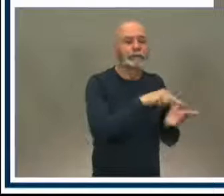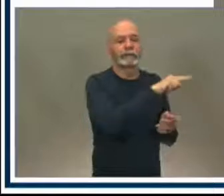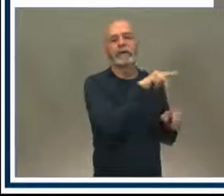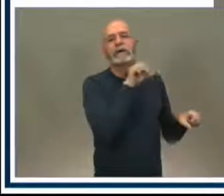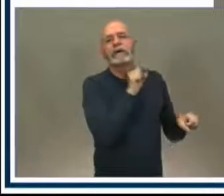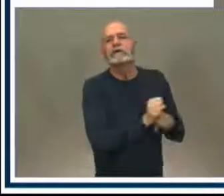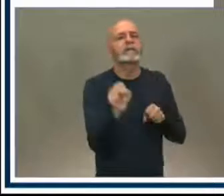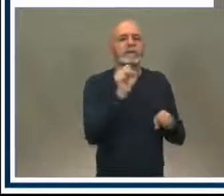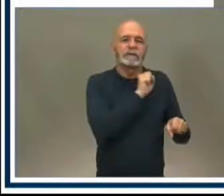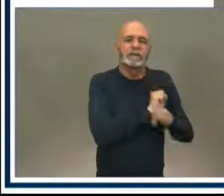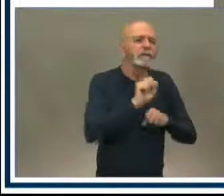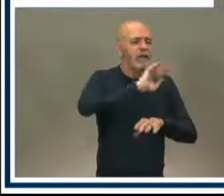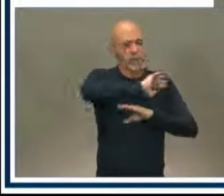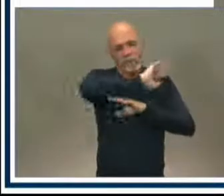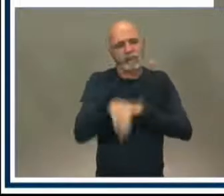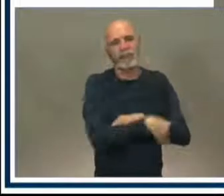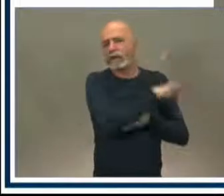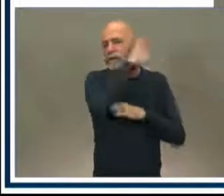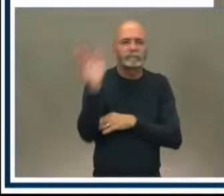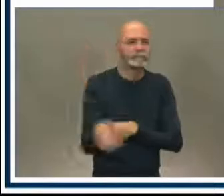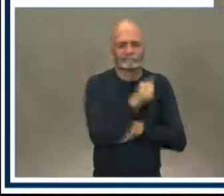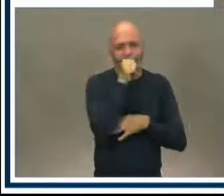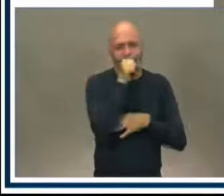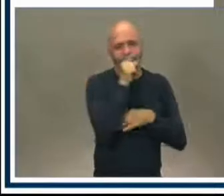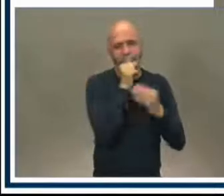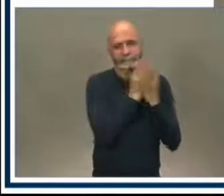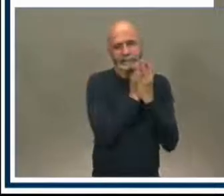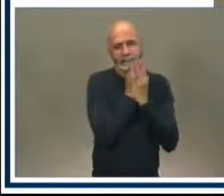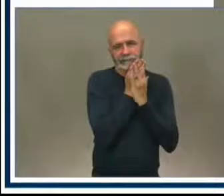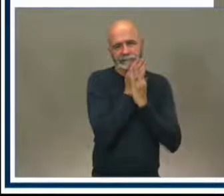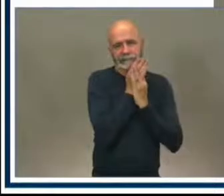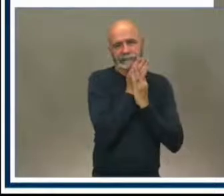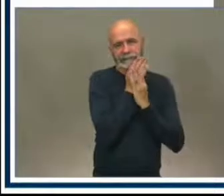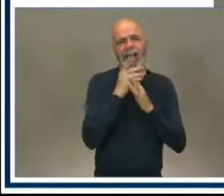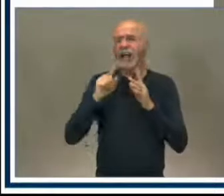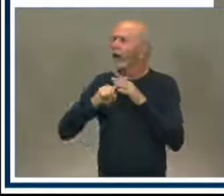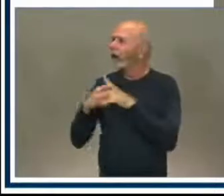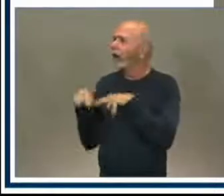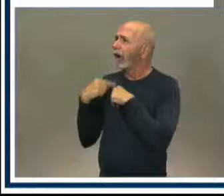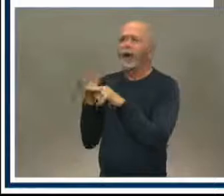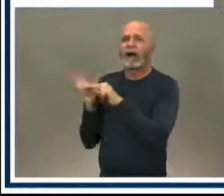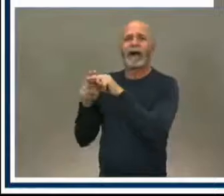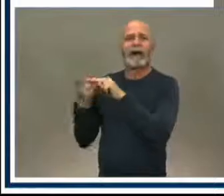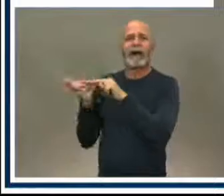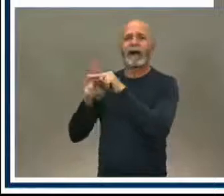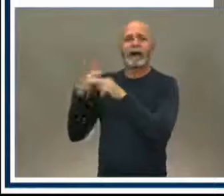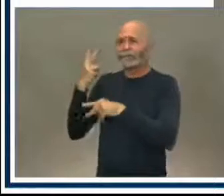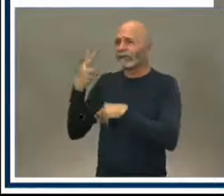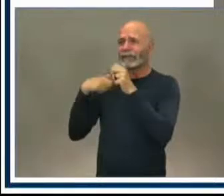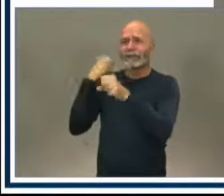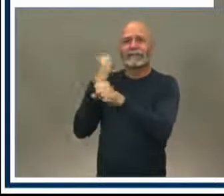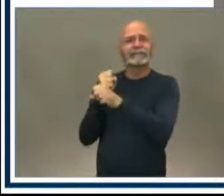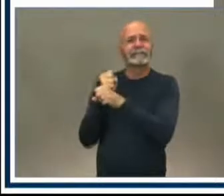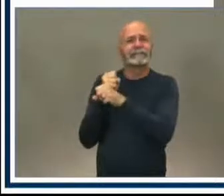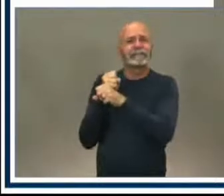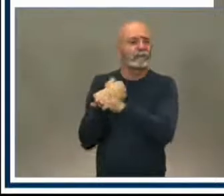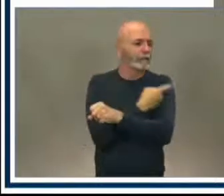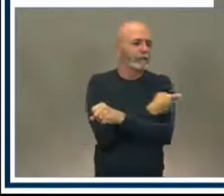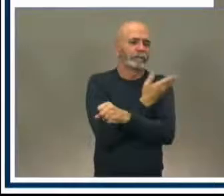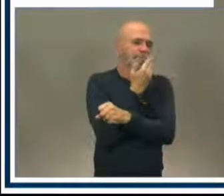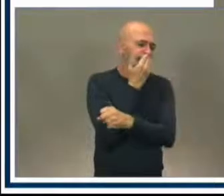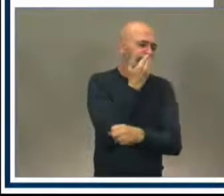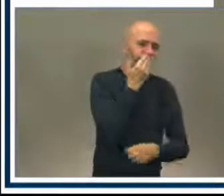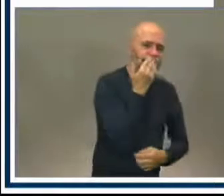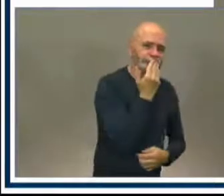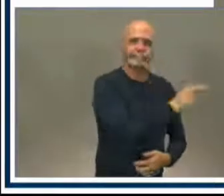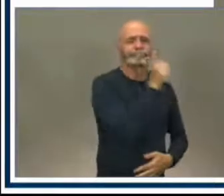hard hours after almost 2 years of this. I want to acknowledge them and thank them for the work that they